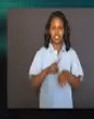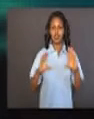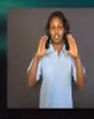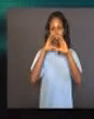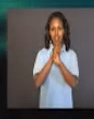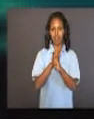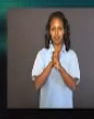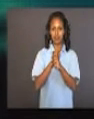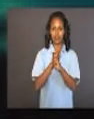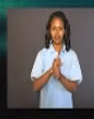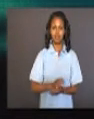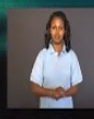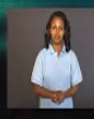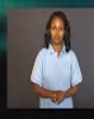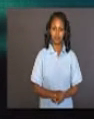Time's up.